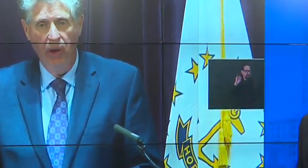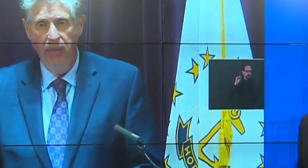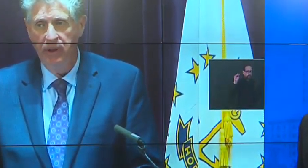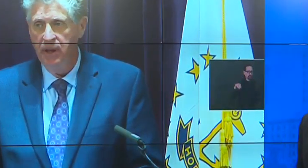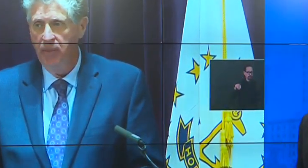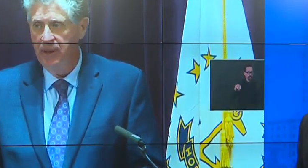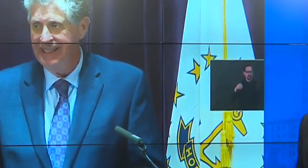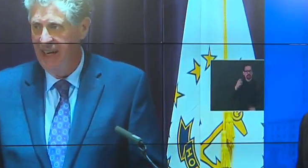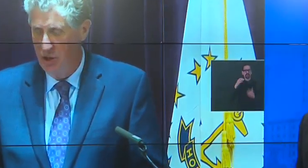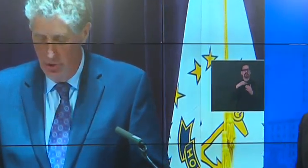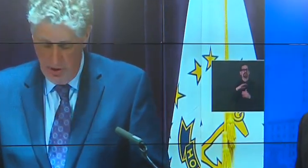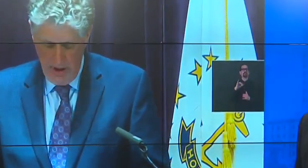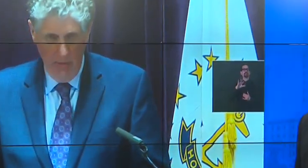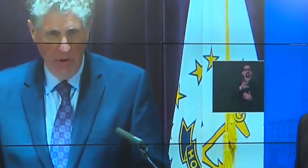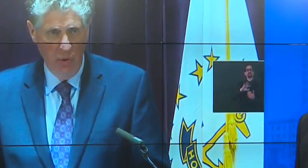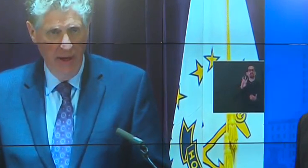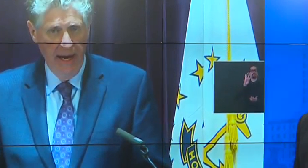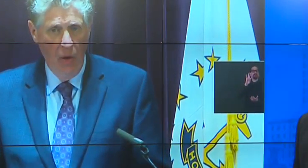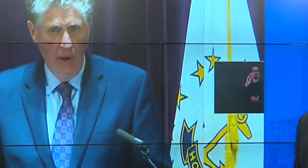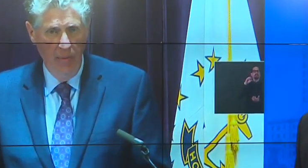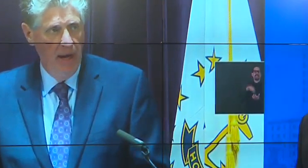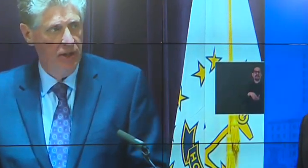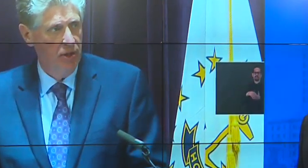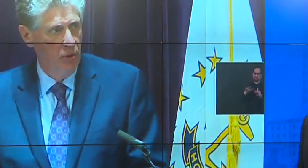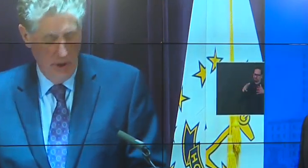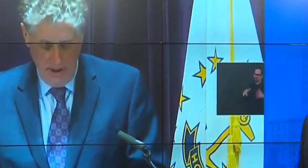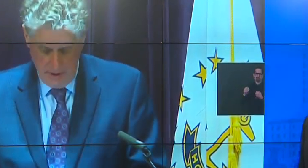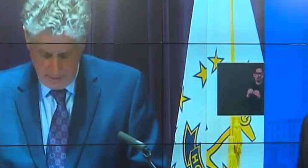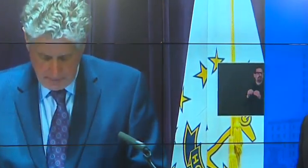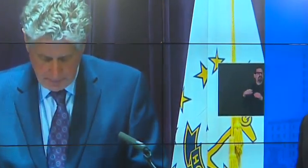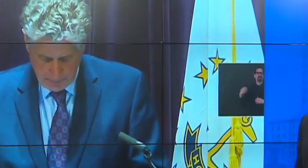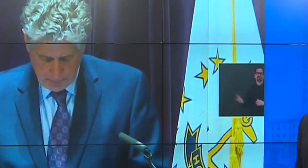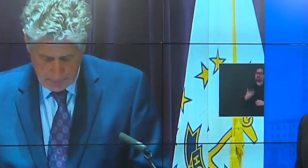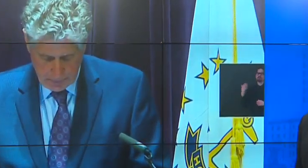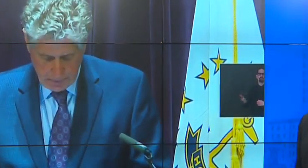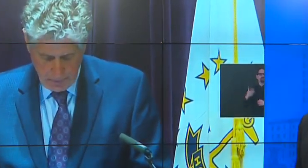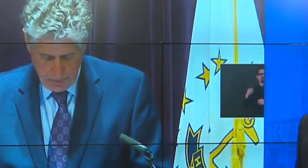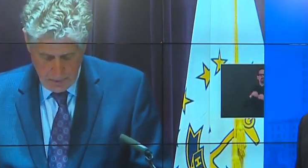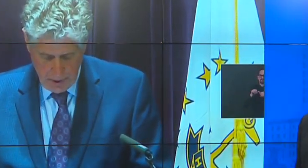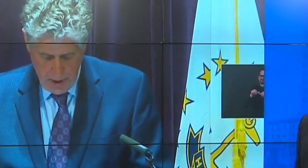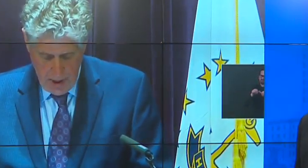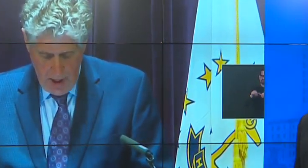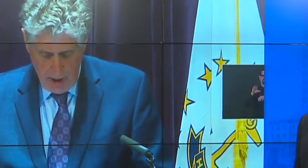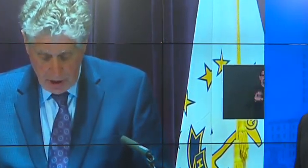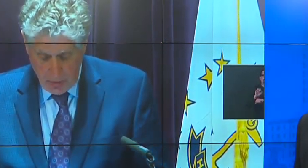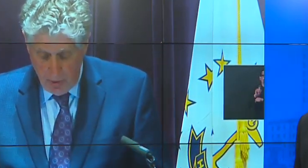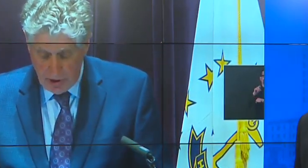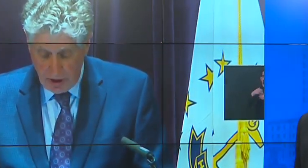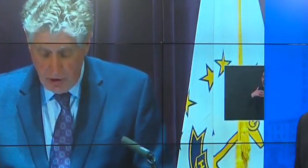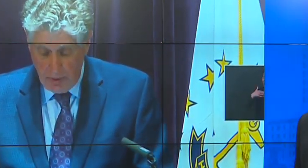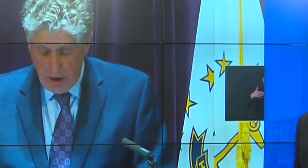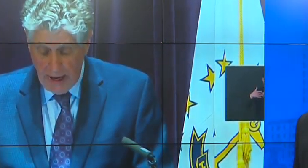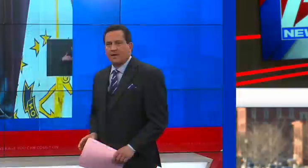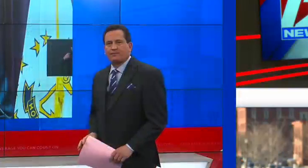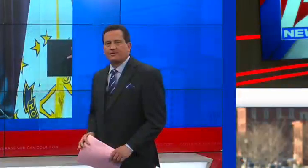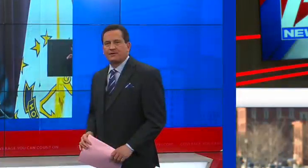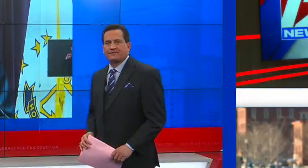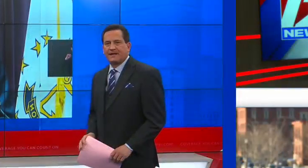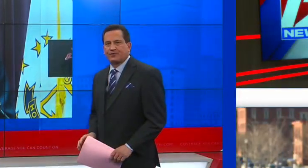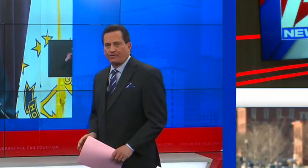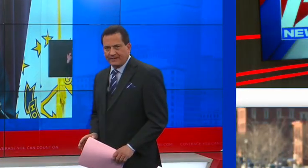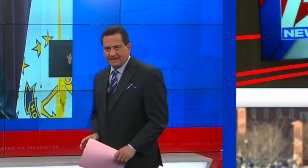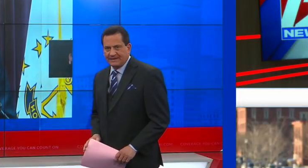evening. I'm Mike Montecalvo. And I'm Shannon Heggie. Starting tomorrow, gyms, restaurants, and funeral homes will now have increased capacity. We have team